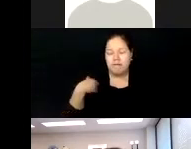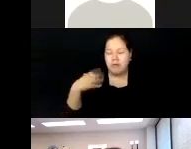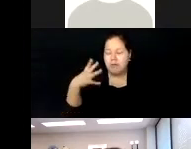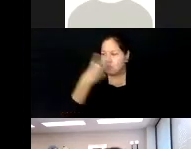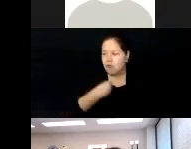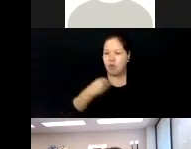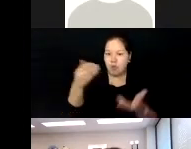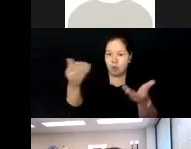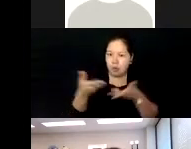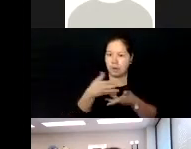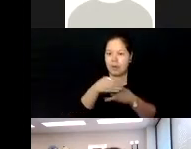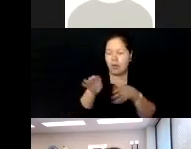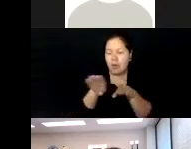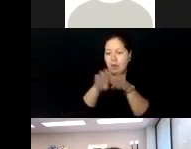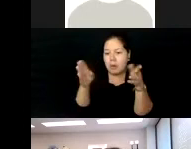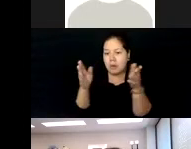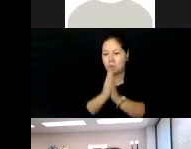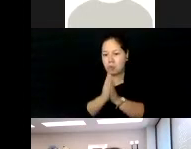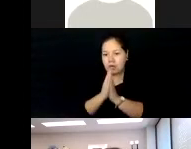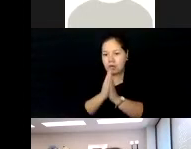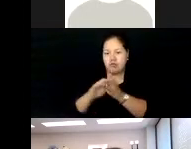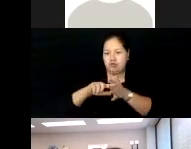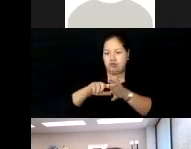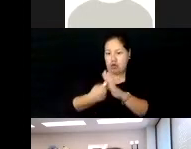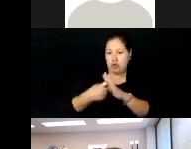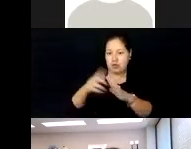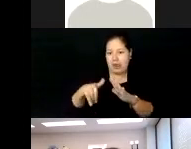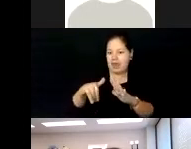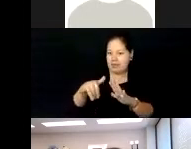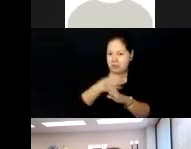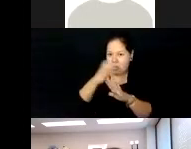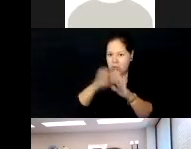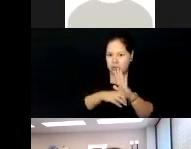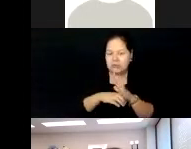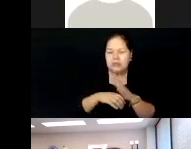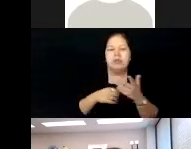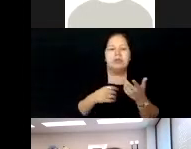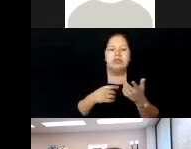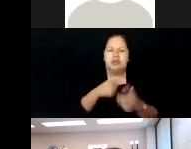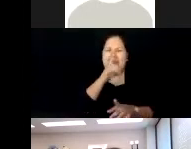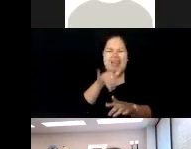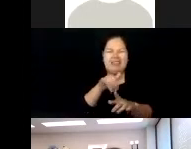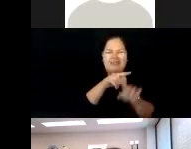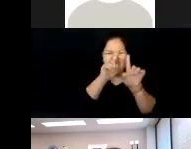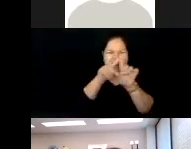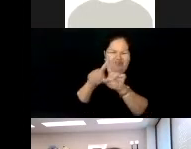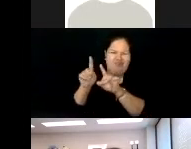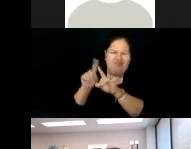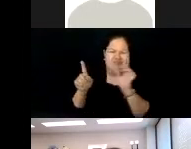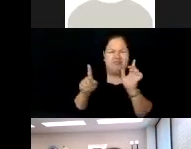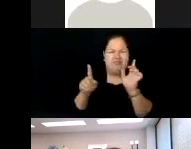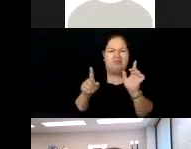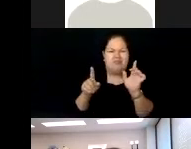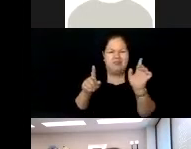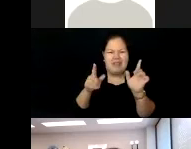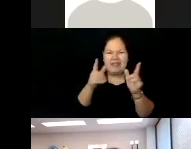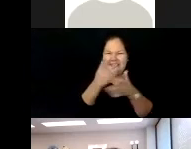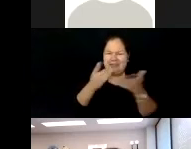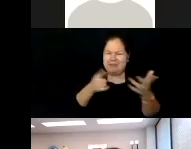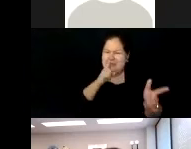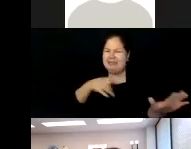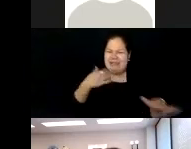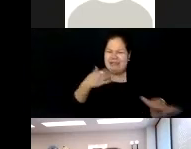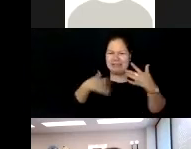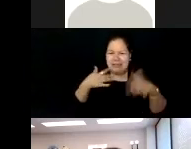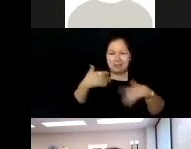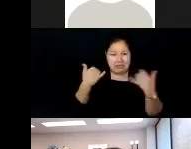to open the learning series as well. So these are just some of the pieces that we're just so excited about. Like, we can see this now